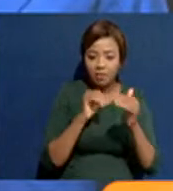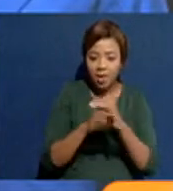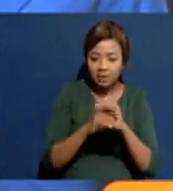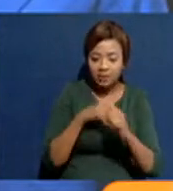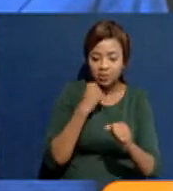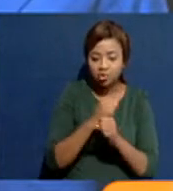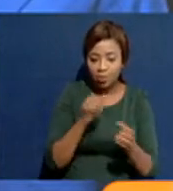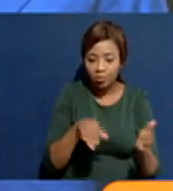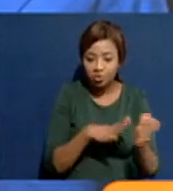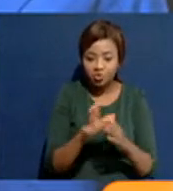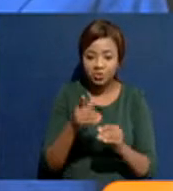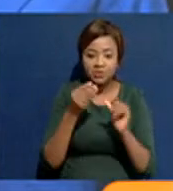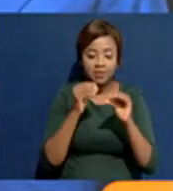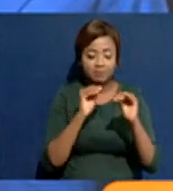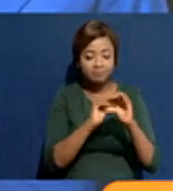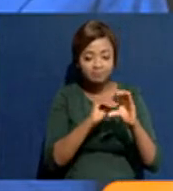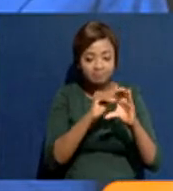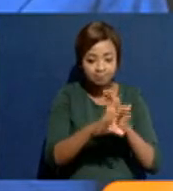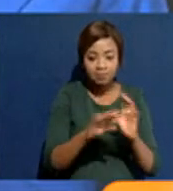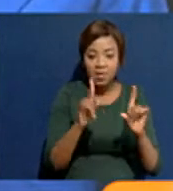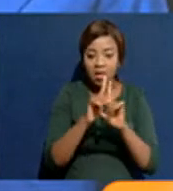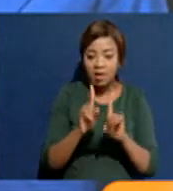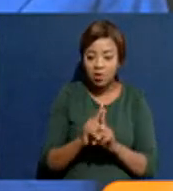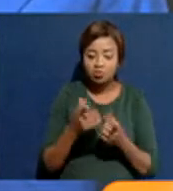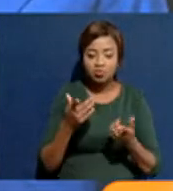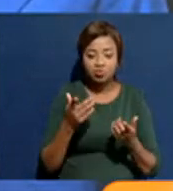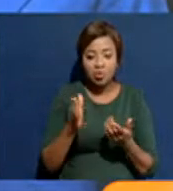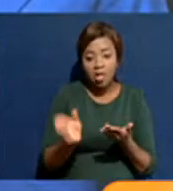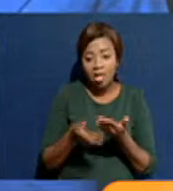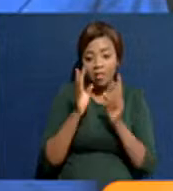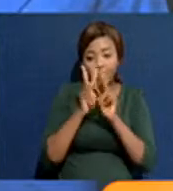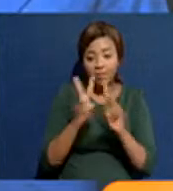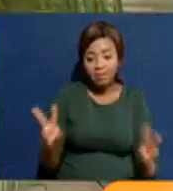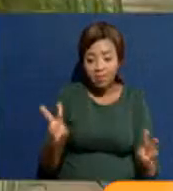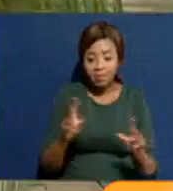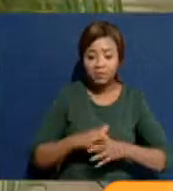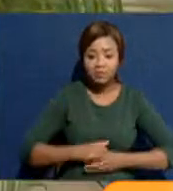investment and pursuing global and regional peace.